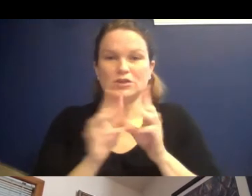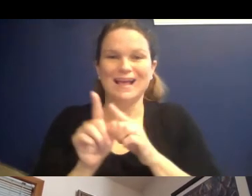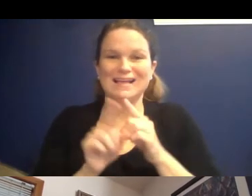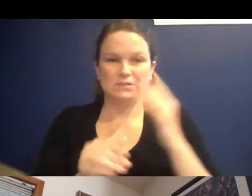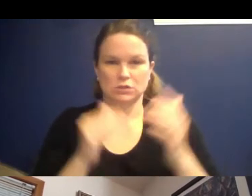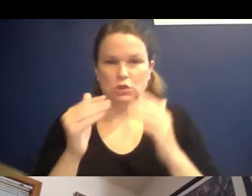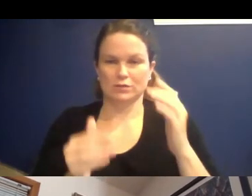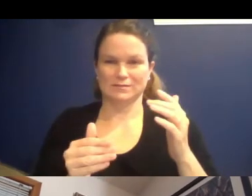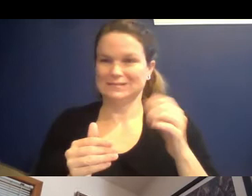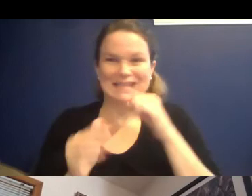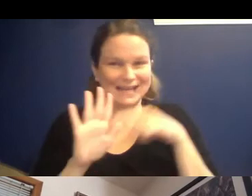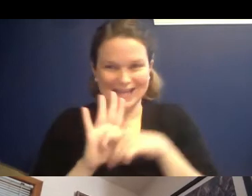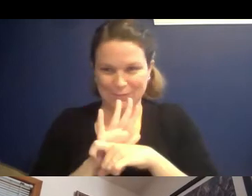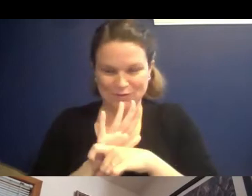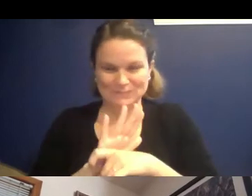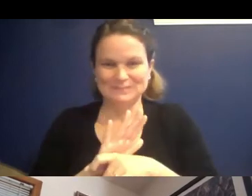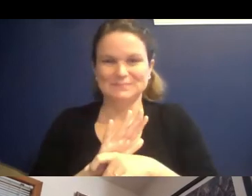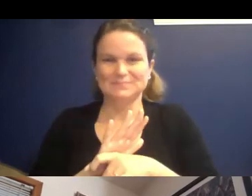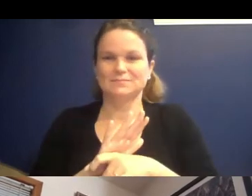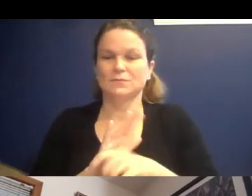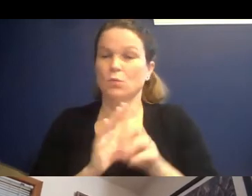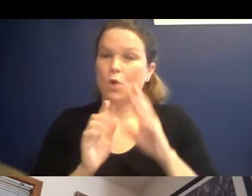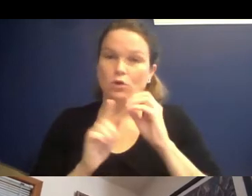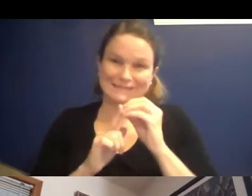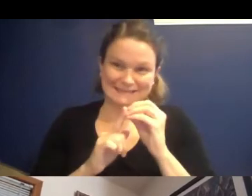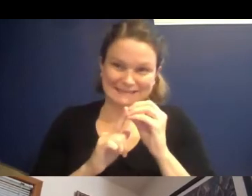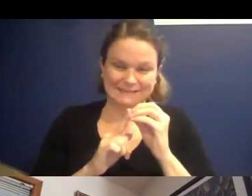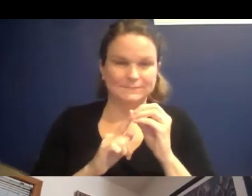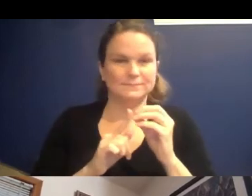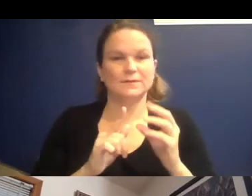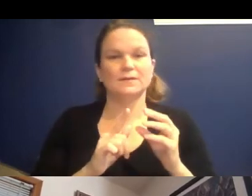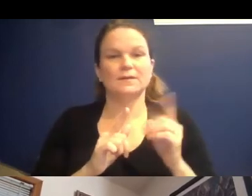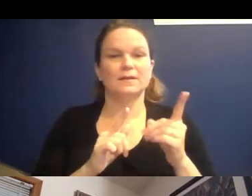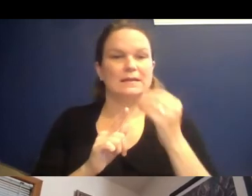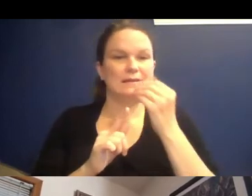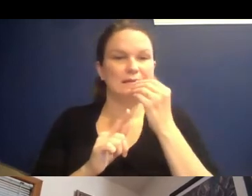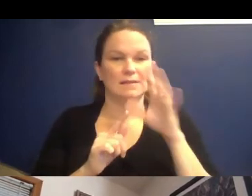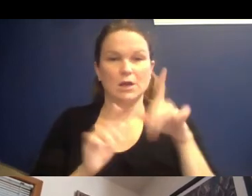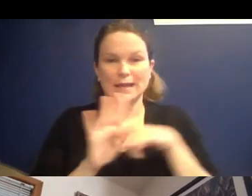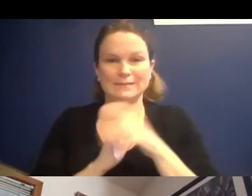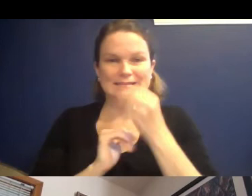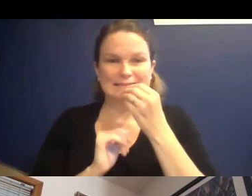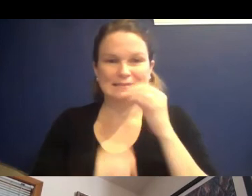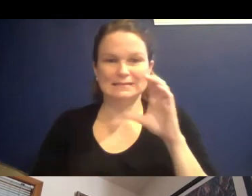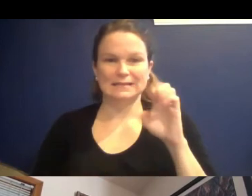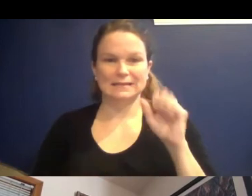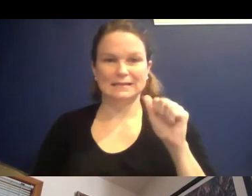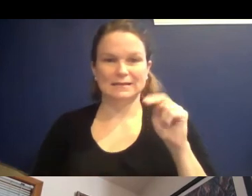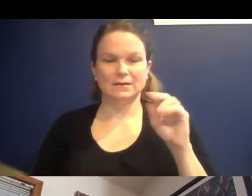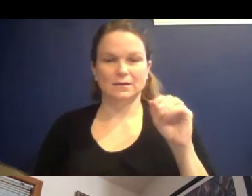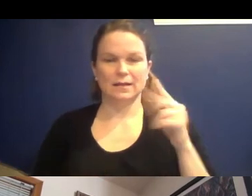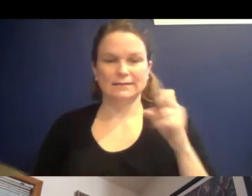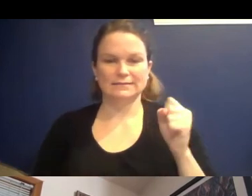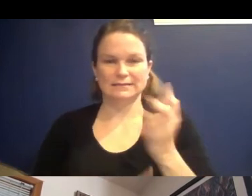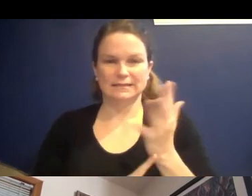as caterpillars or chrysalids. Their caterpillars eat ceanothus leaves. During the years